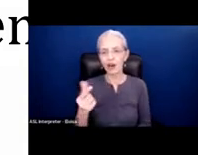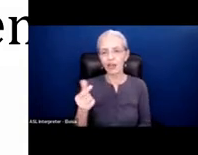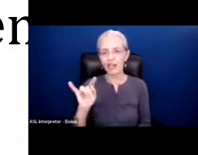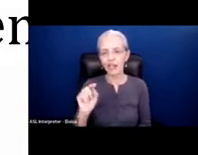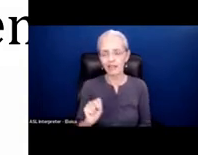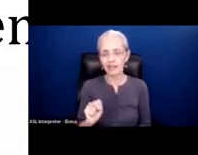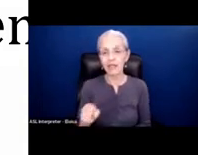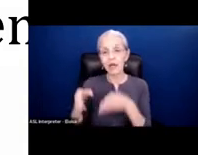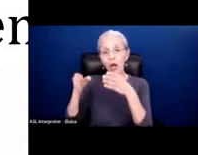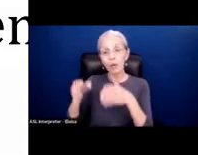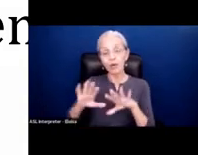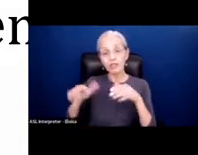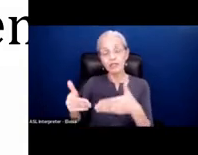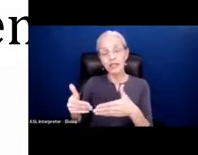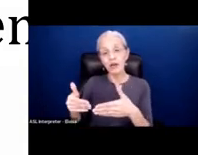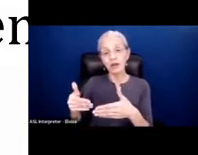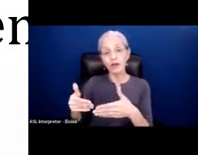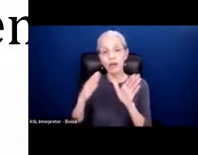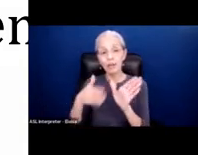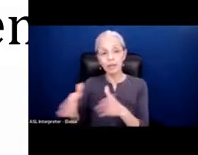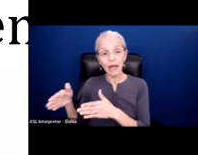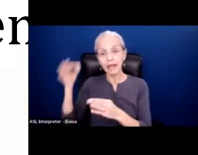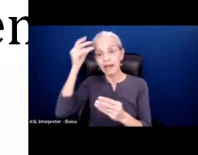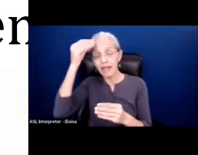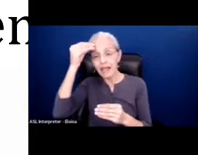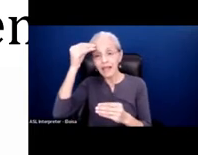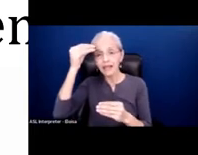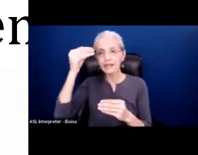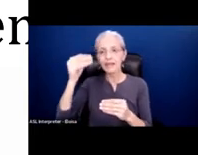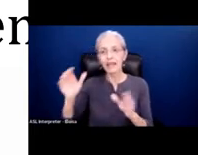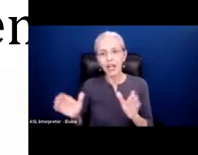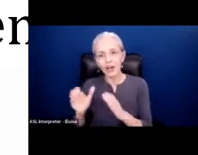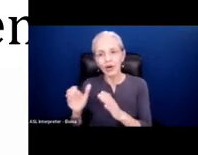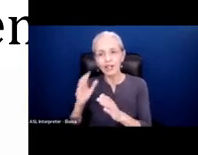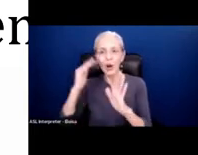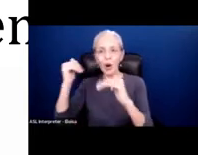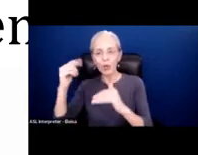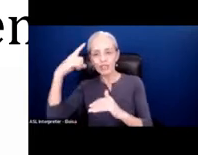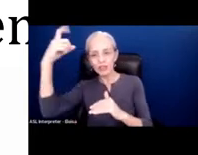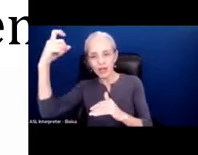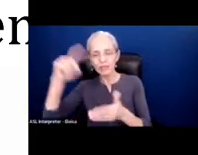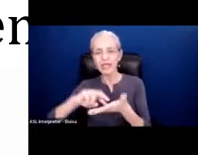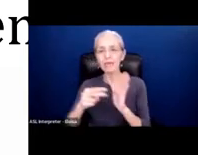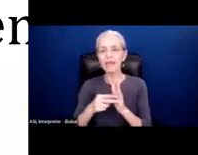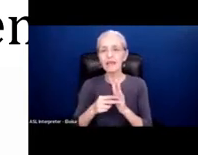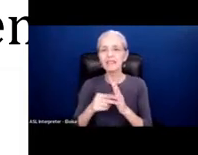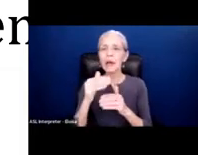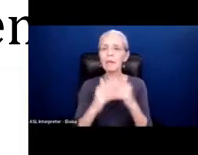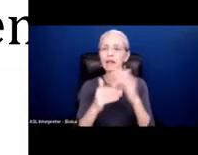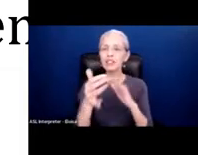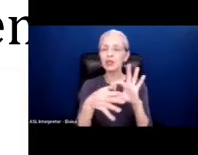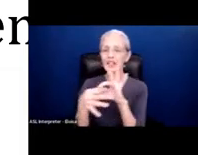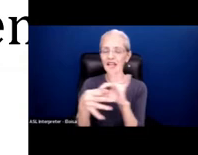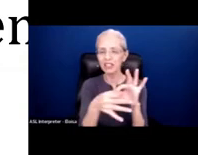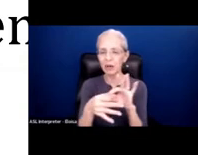Person-centered thinking and planning through discovering hopes and dreams is about relationships and building community. Again, using person-centered